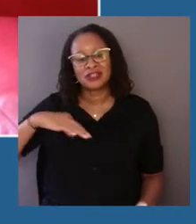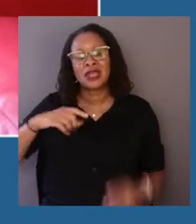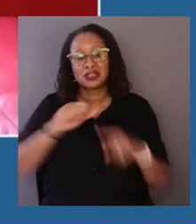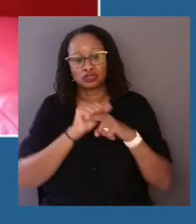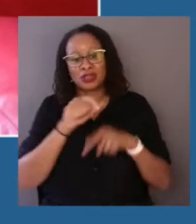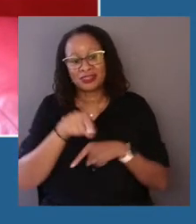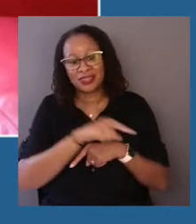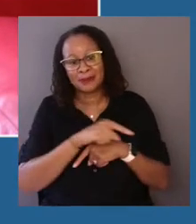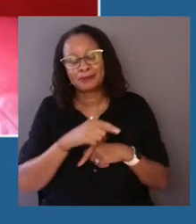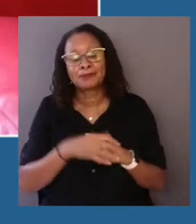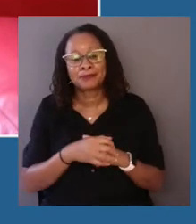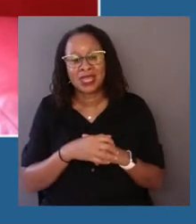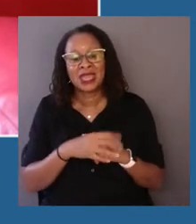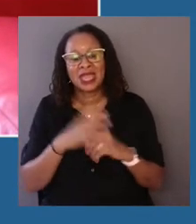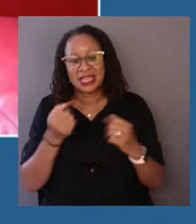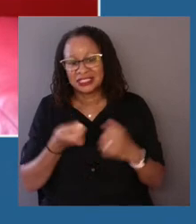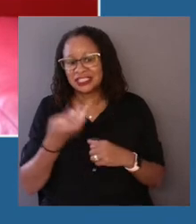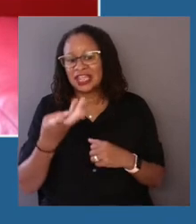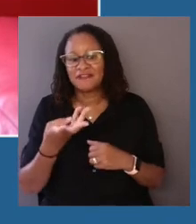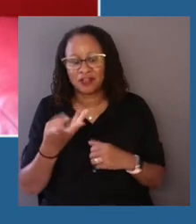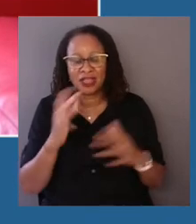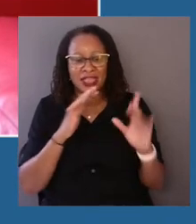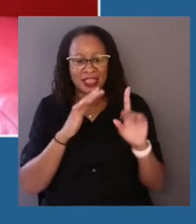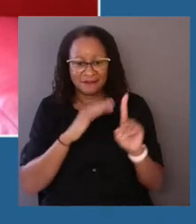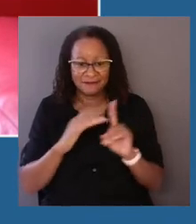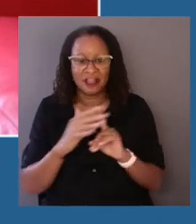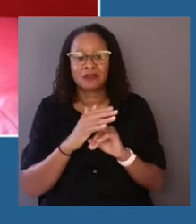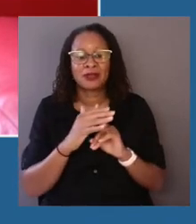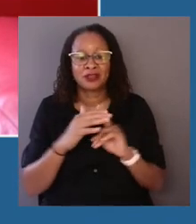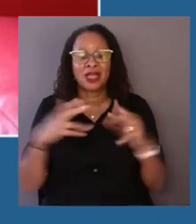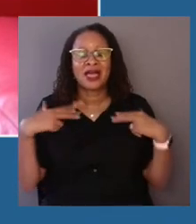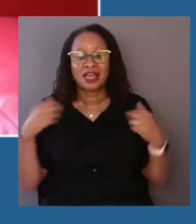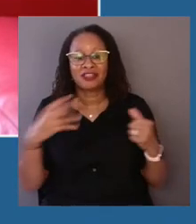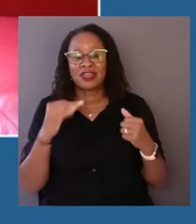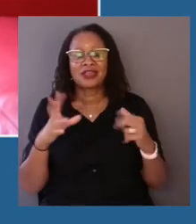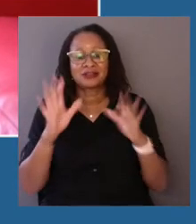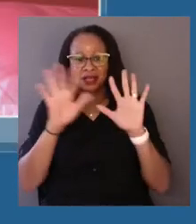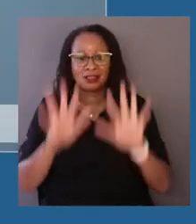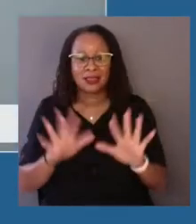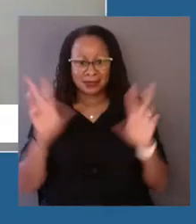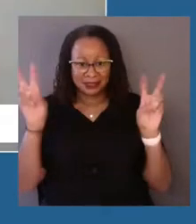in a number of environmental health and climate topics.